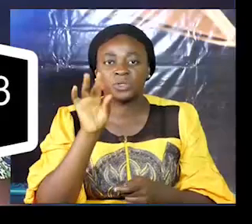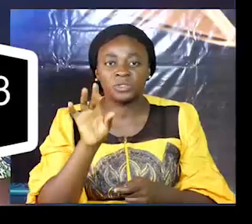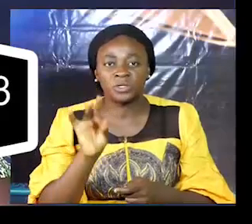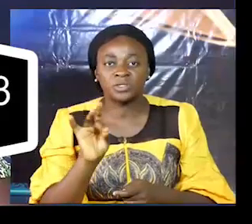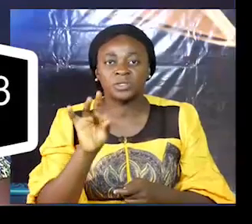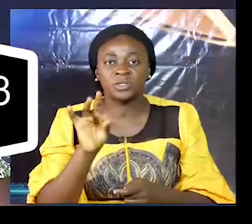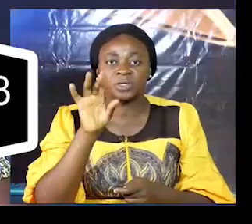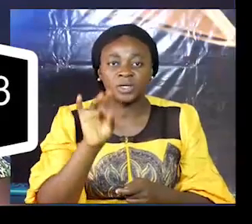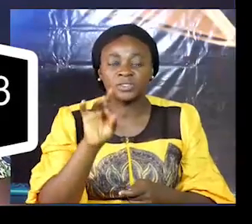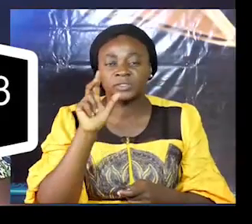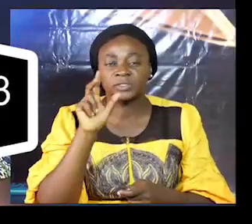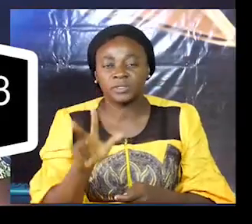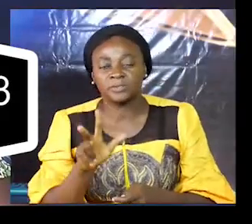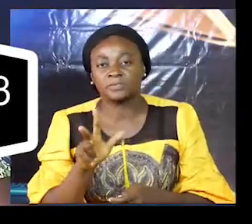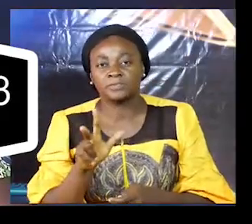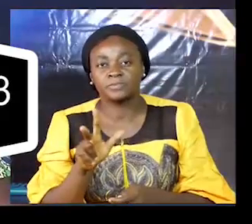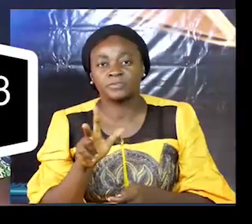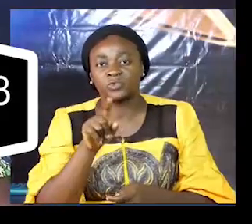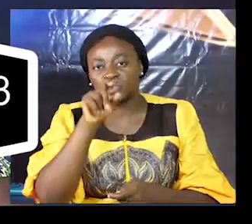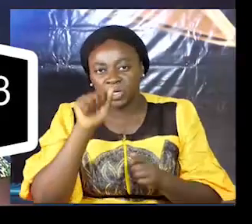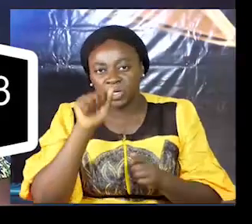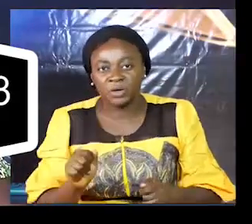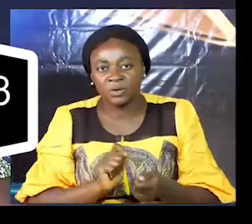+234-802-168-8883. You can write us through our email address,